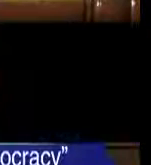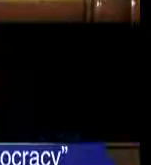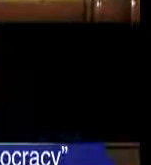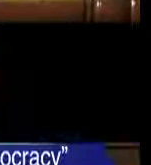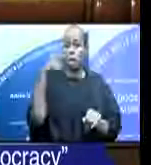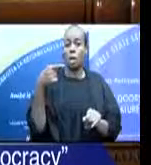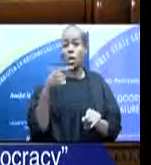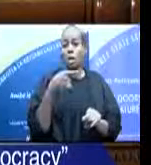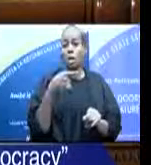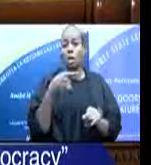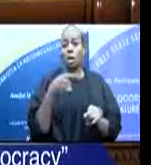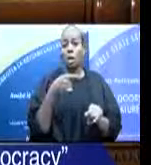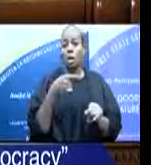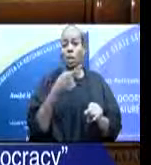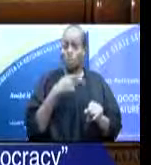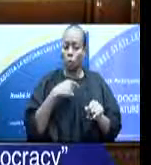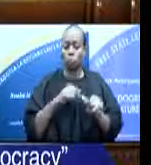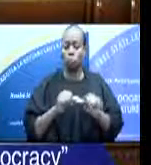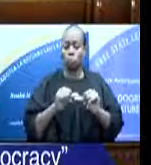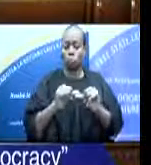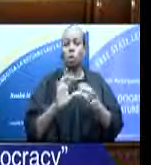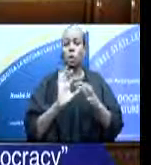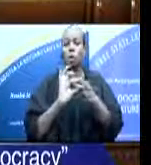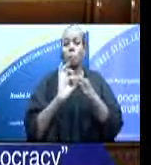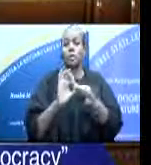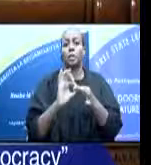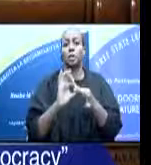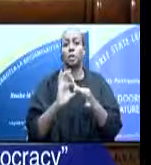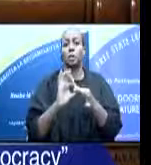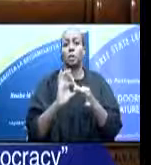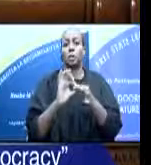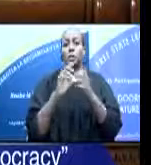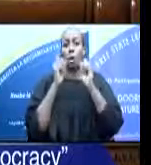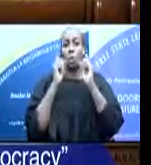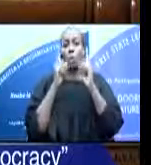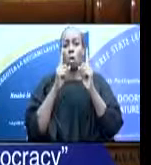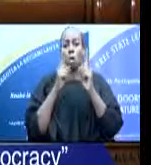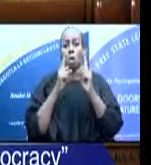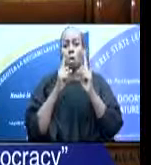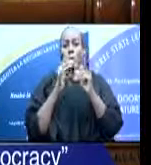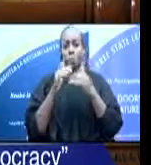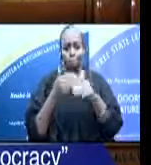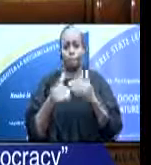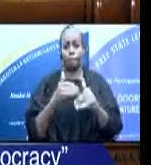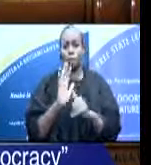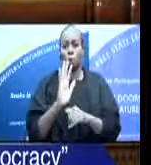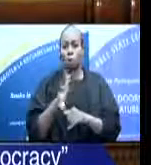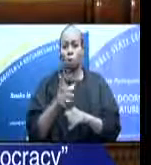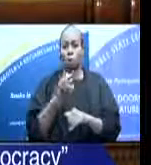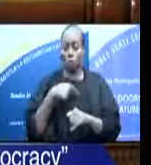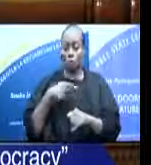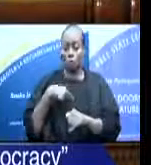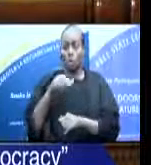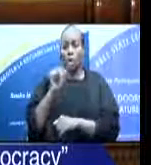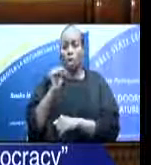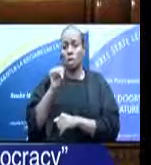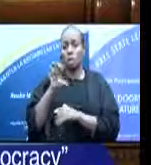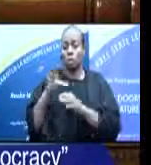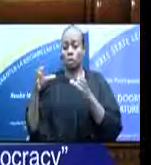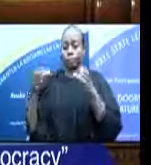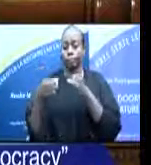this remains the commitment that we aspire to realize. As the ANC, Honorable